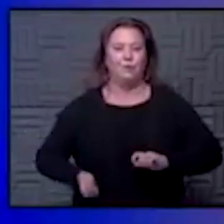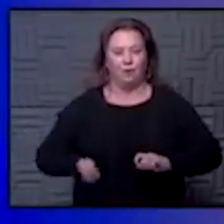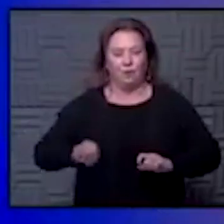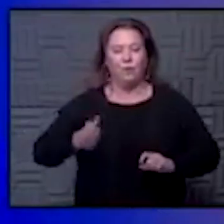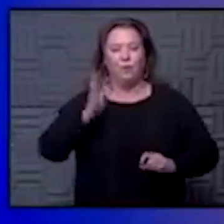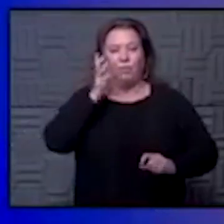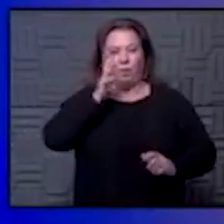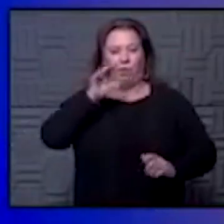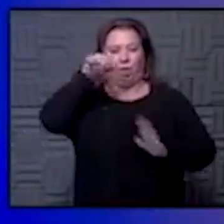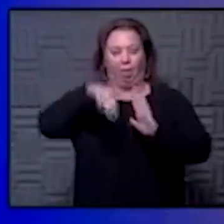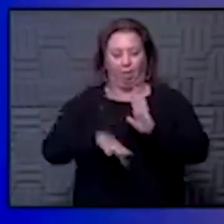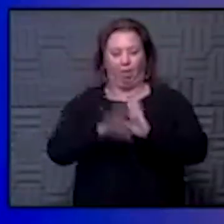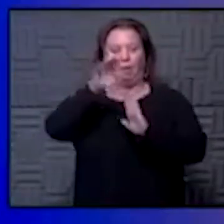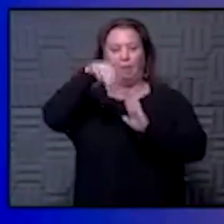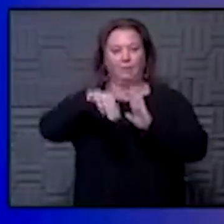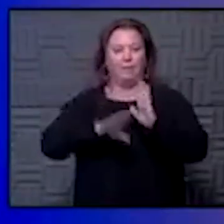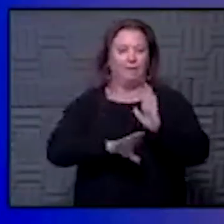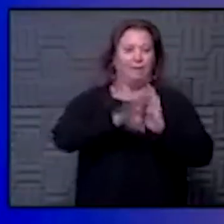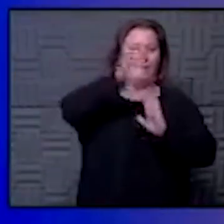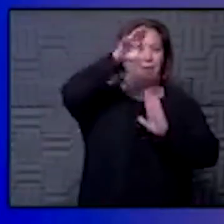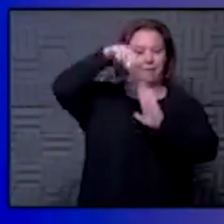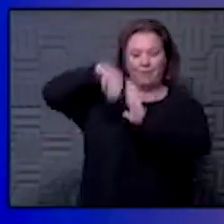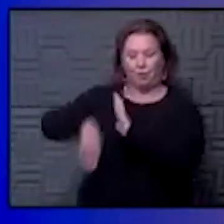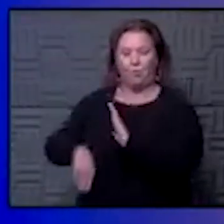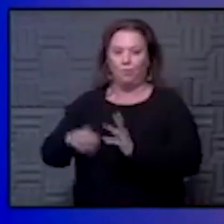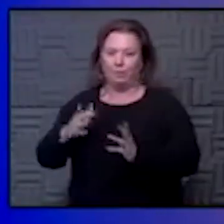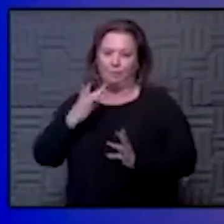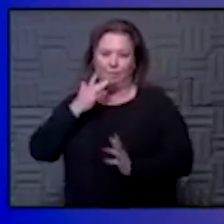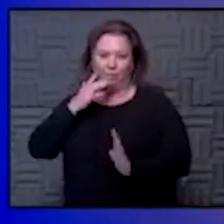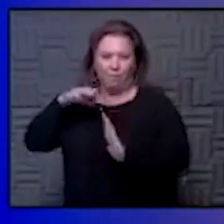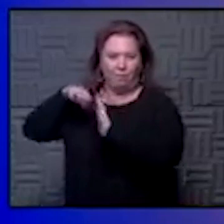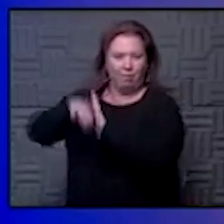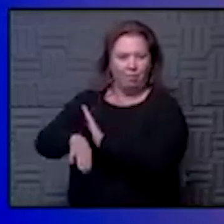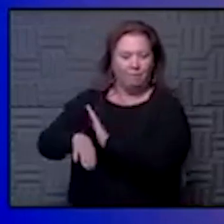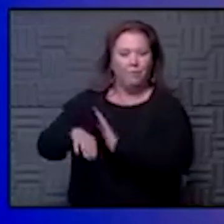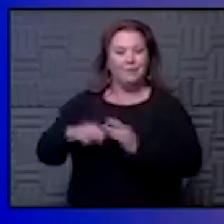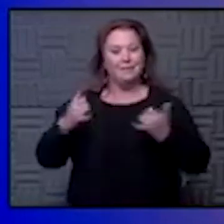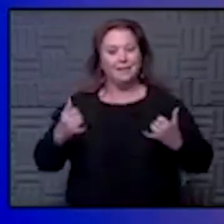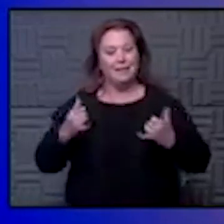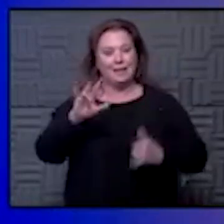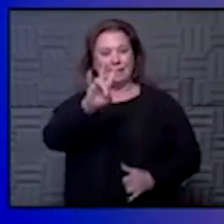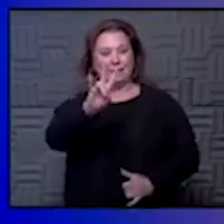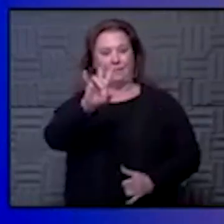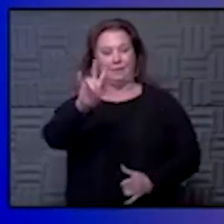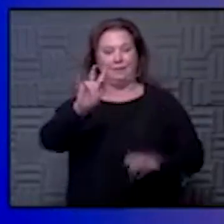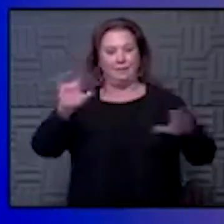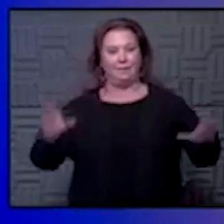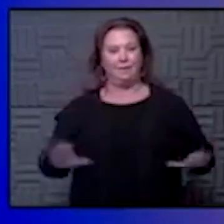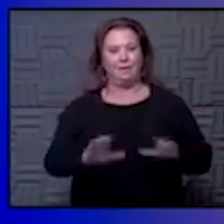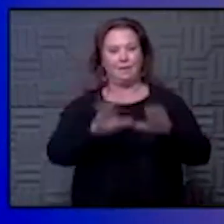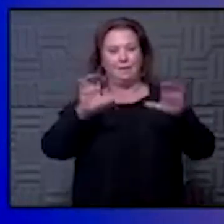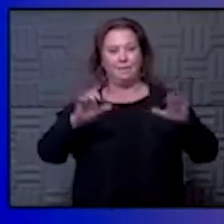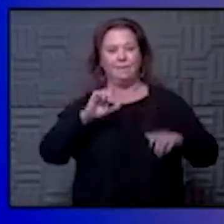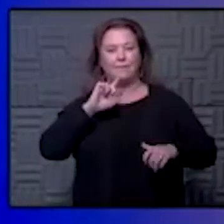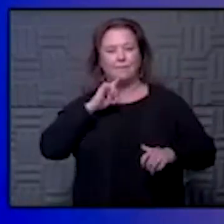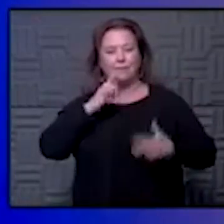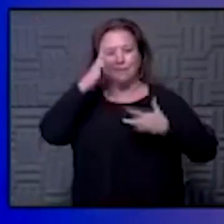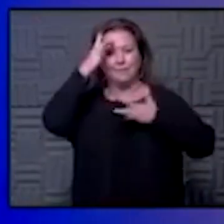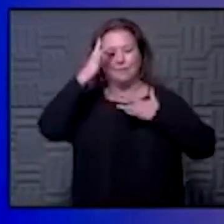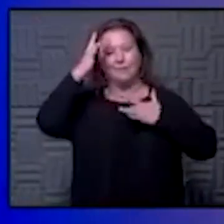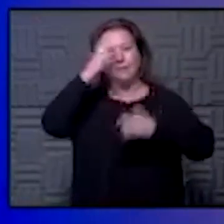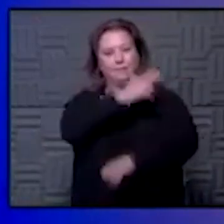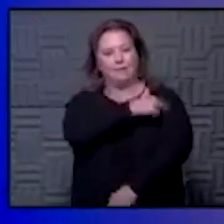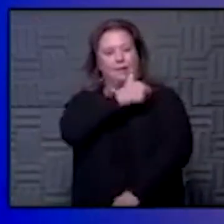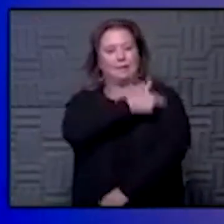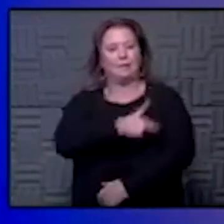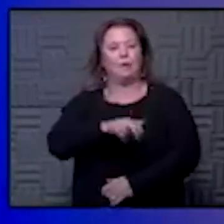have vacillations of higher numbers, lower numbers. We certainly want lower numbers. Today we have 77 active or acute infections in the